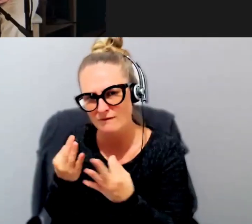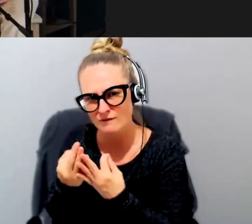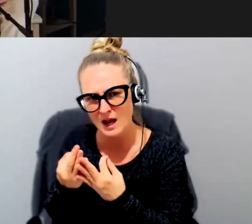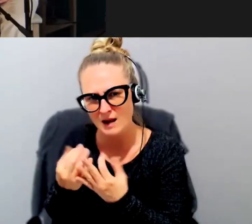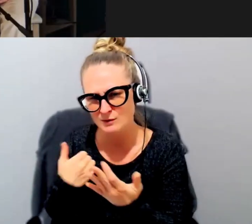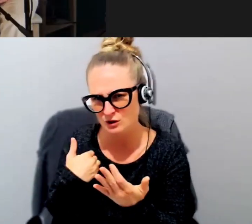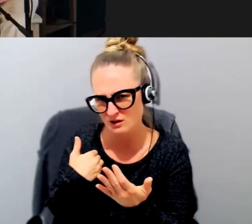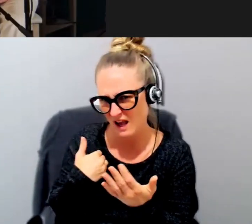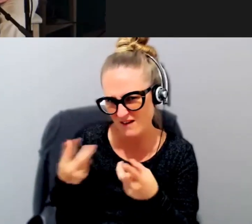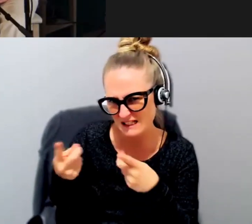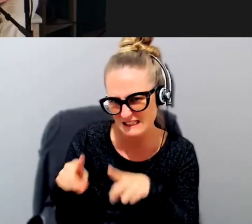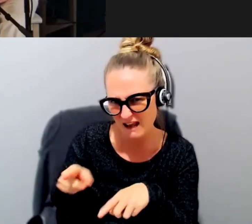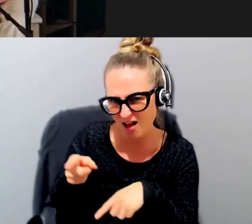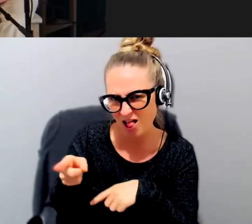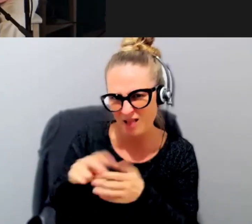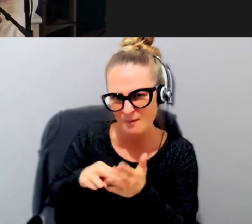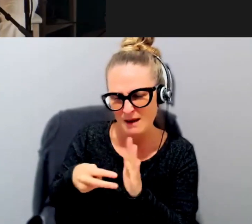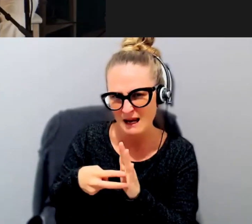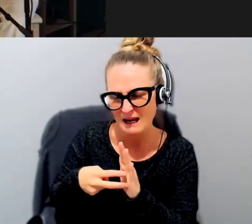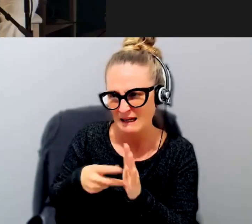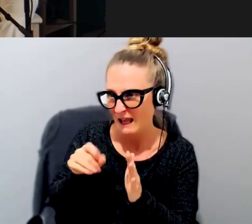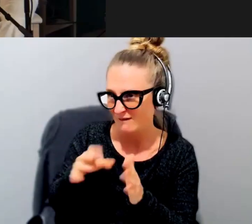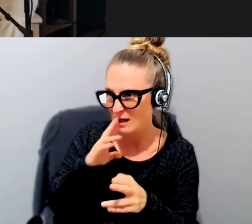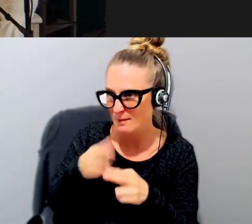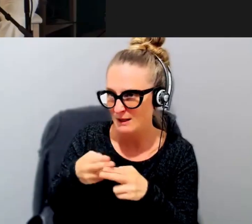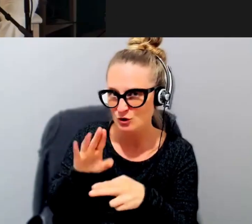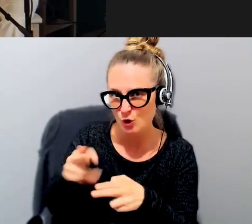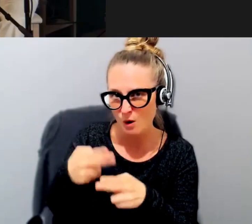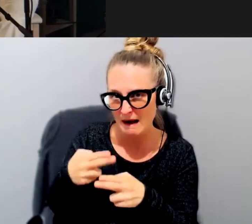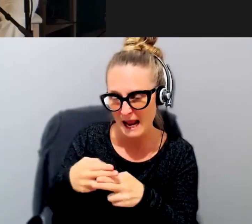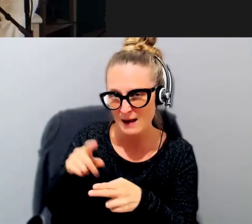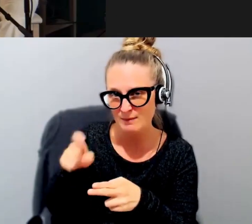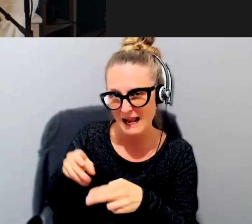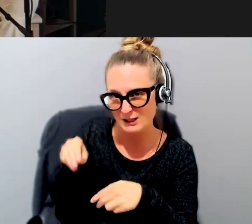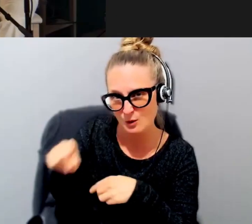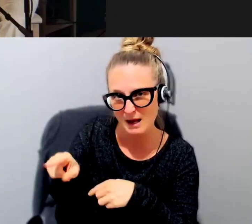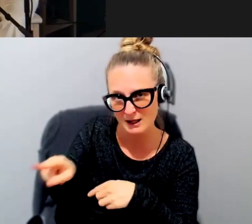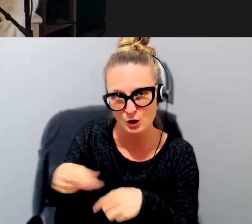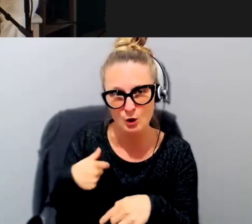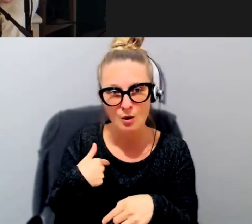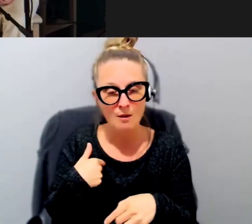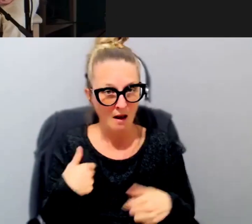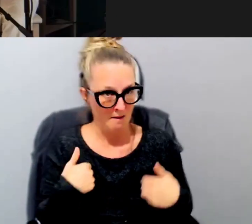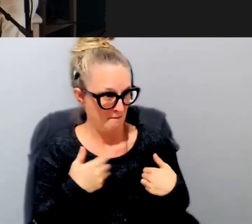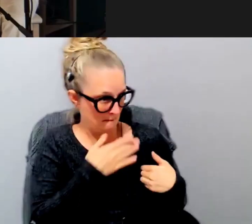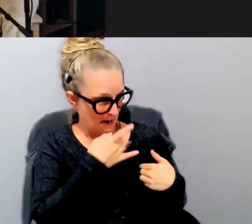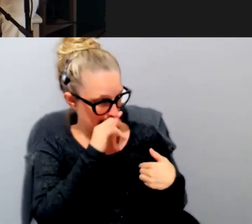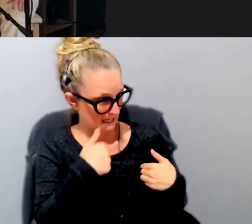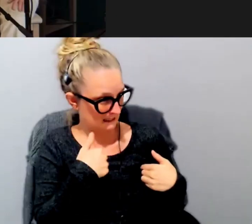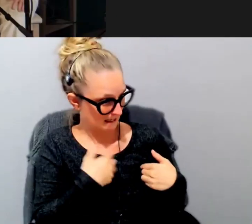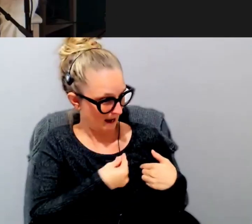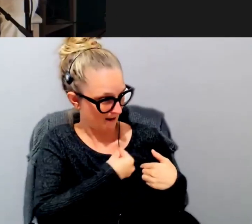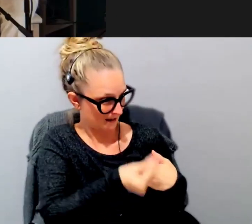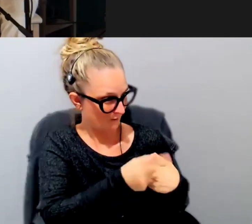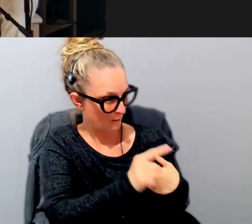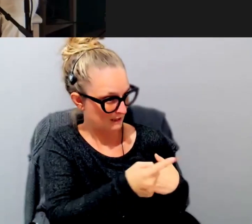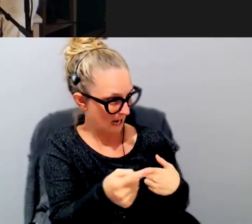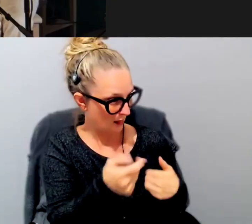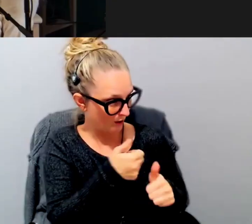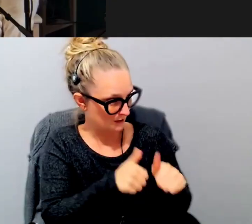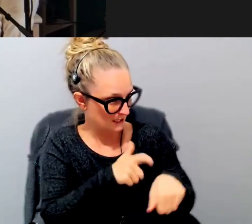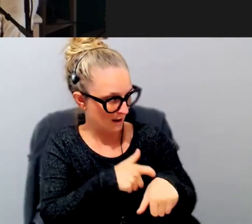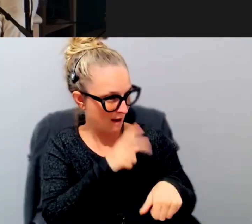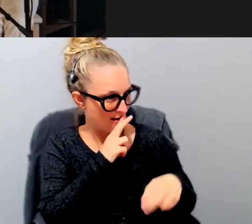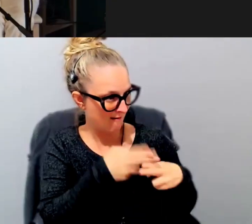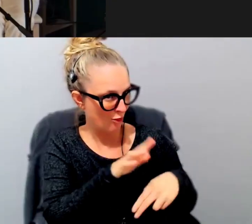with you that he pays you when he mentions your name? My children, I have to give them $1 every time I mention their names. Anyway,